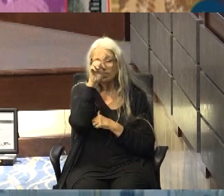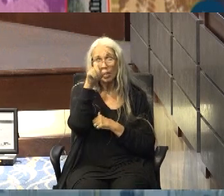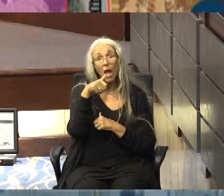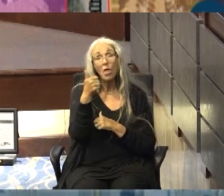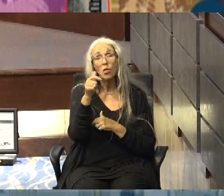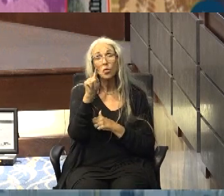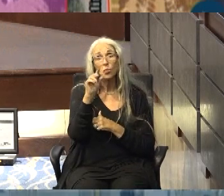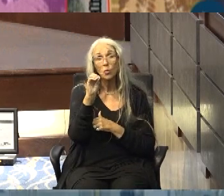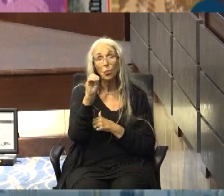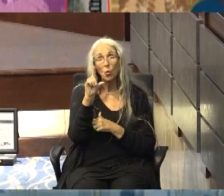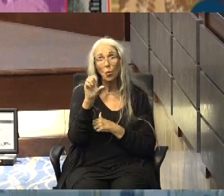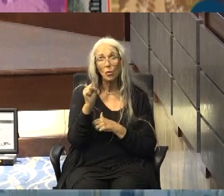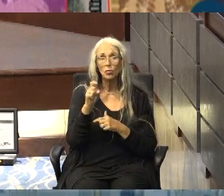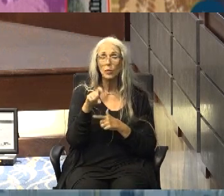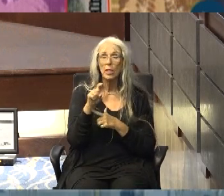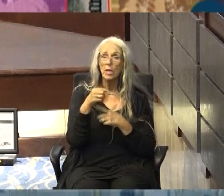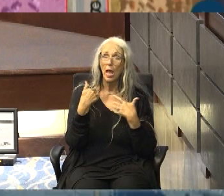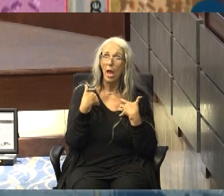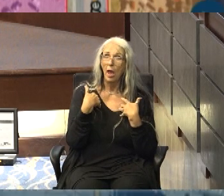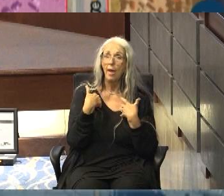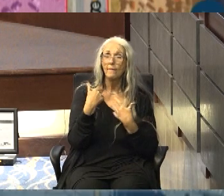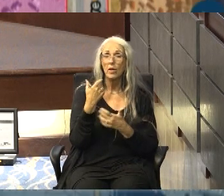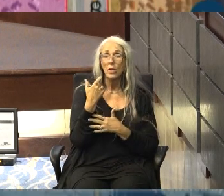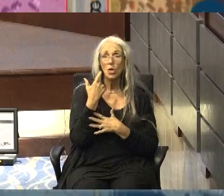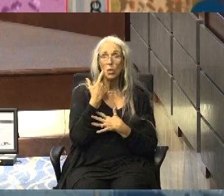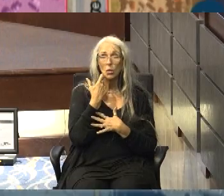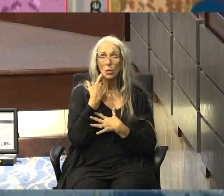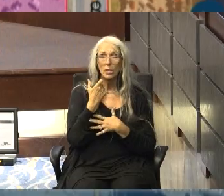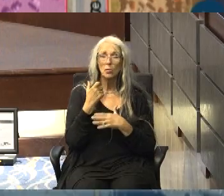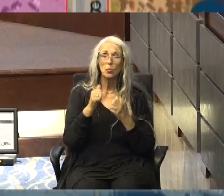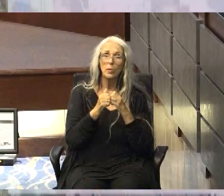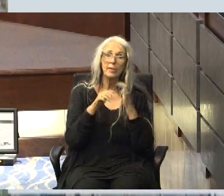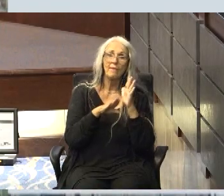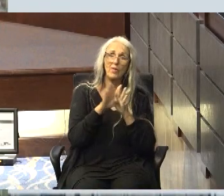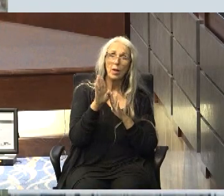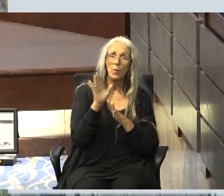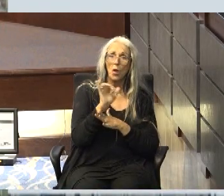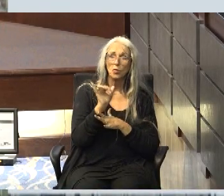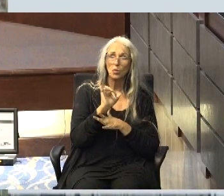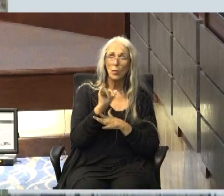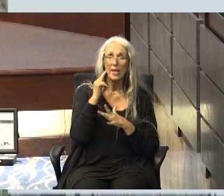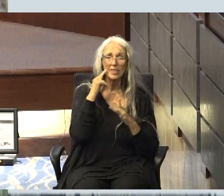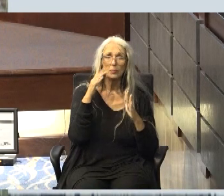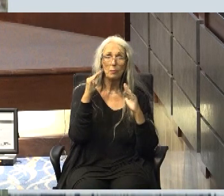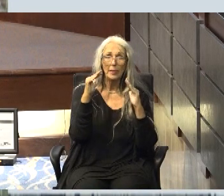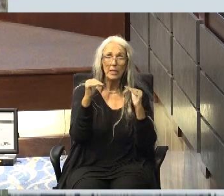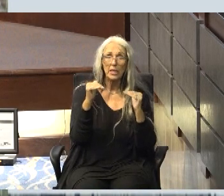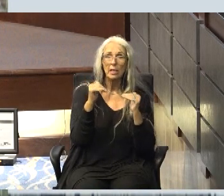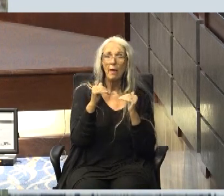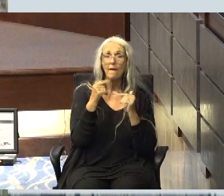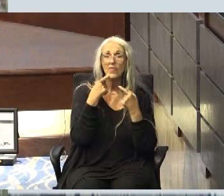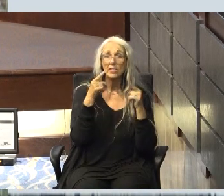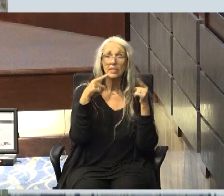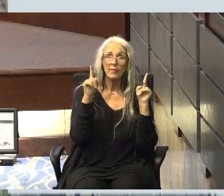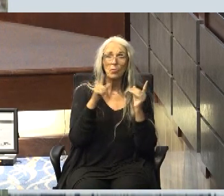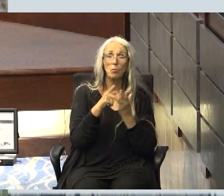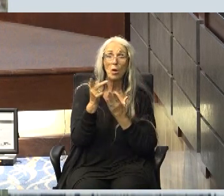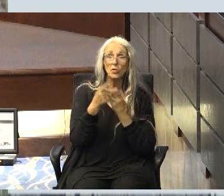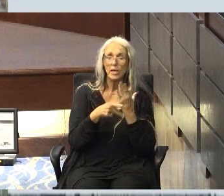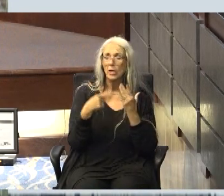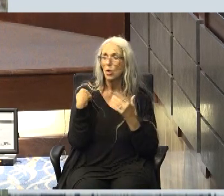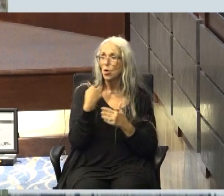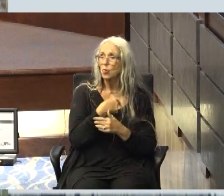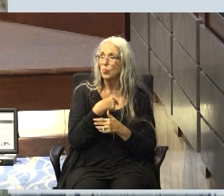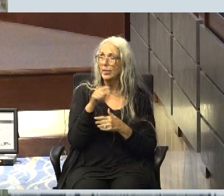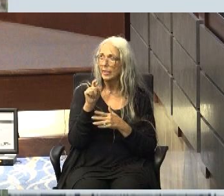we have currently or concurrently in development as well, anticipating that for a successful project, we're going to